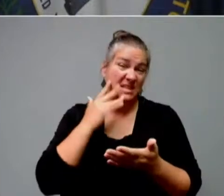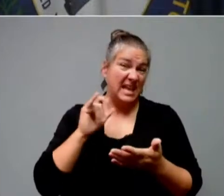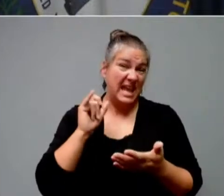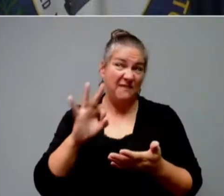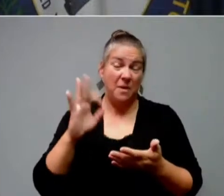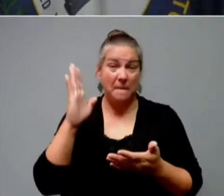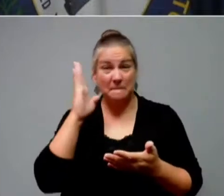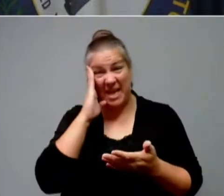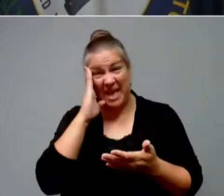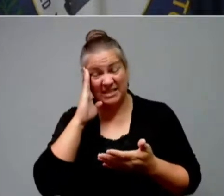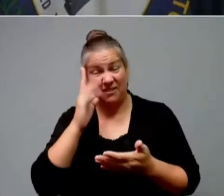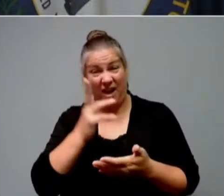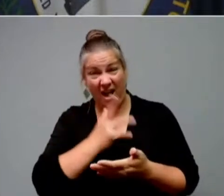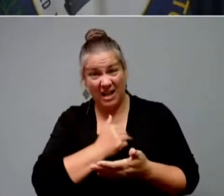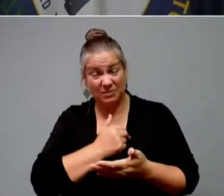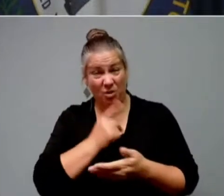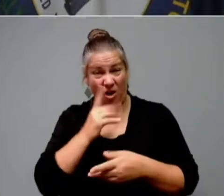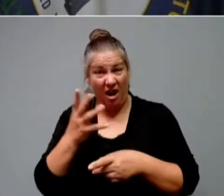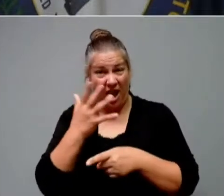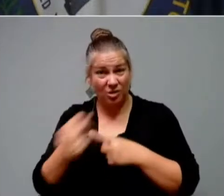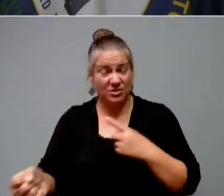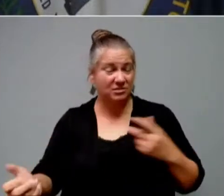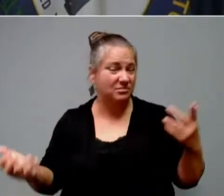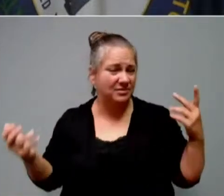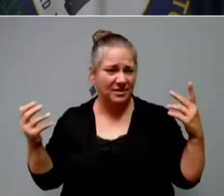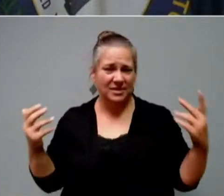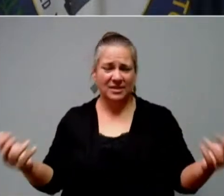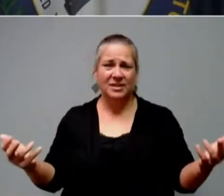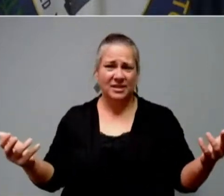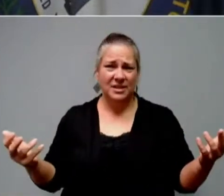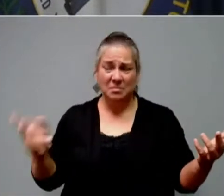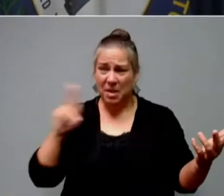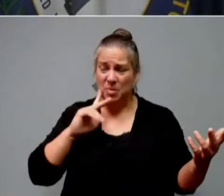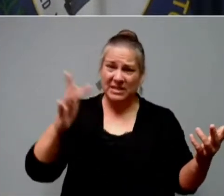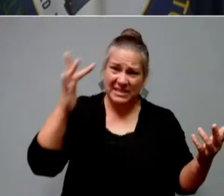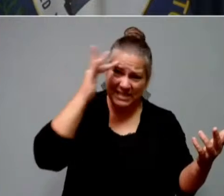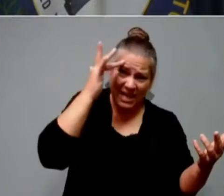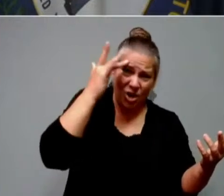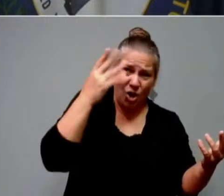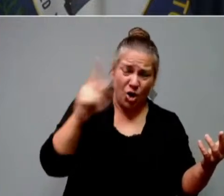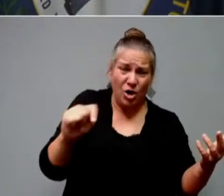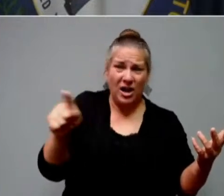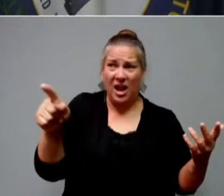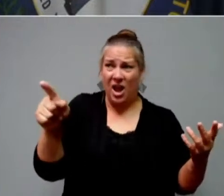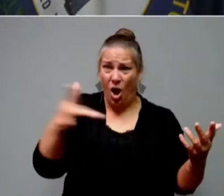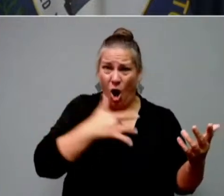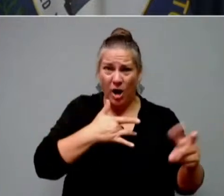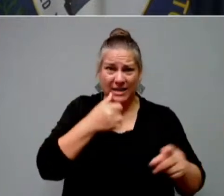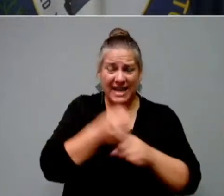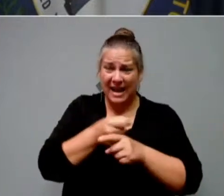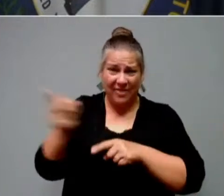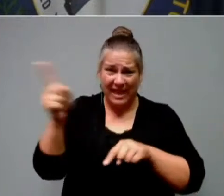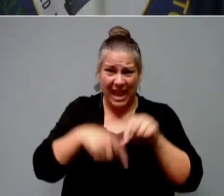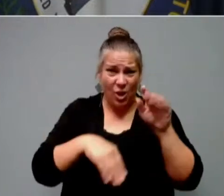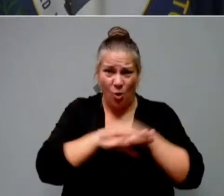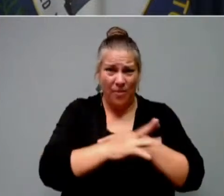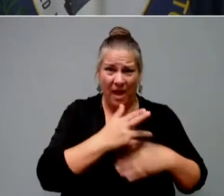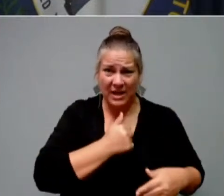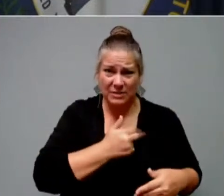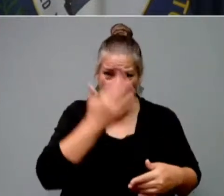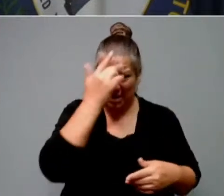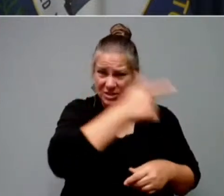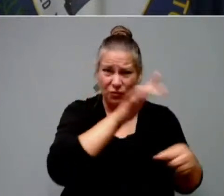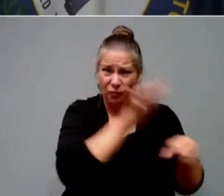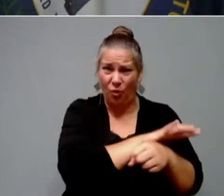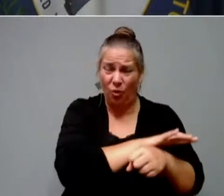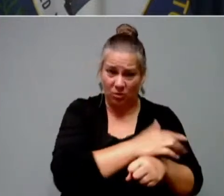people, if we run out of beds for people who are injured or sick or have a heart attack, don't we have to do something? Don't we have to do something